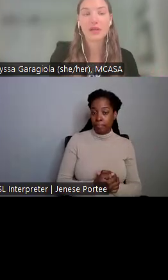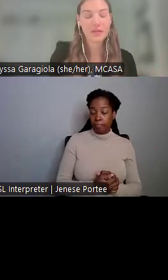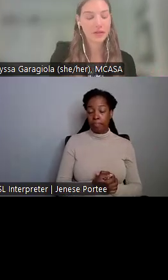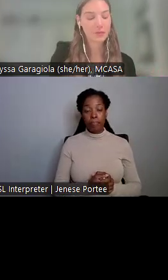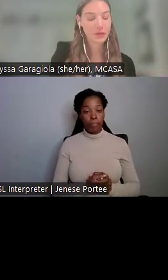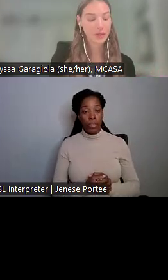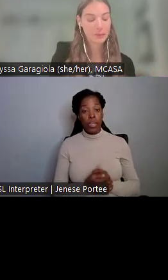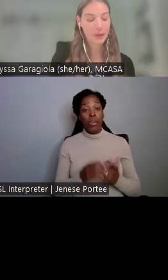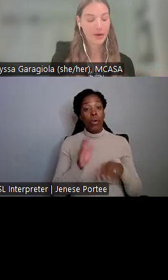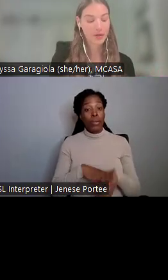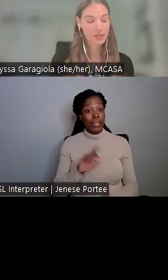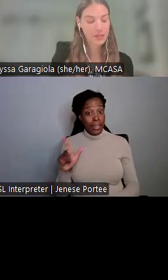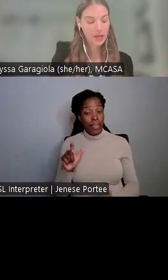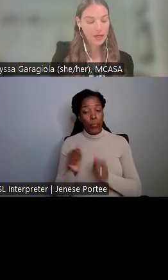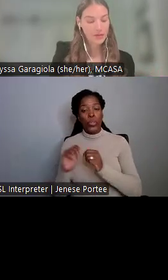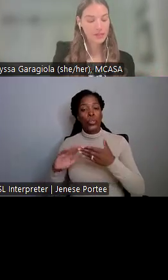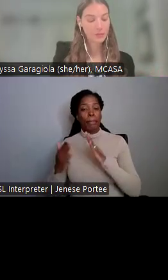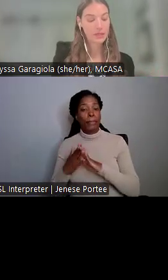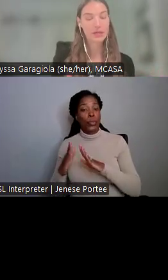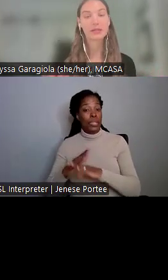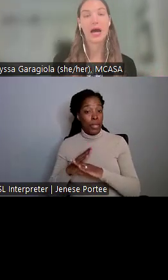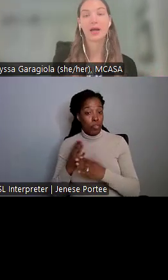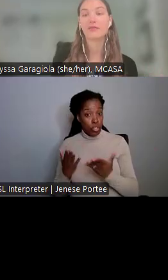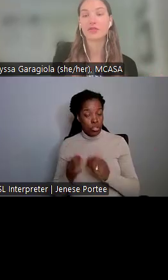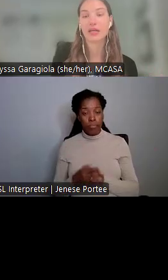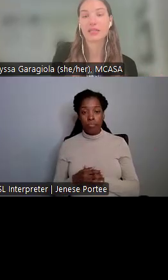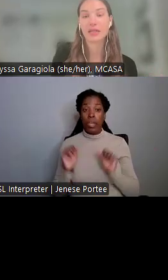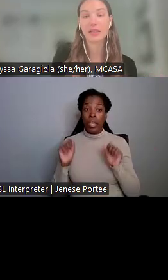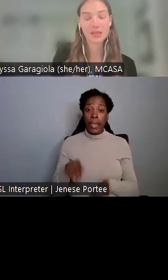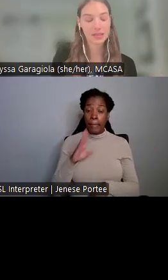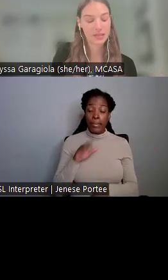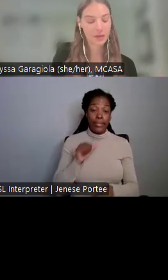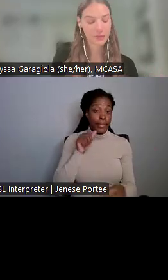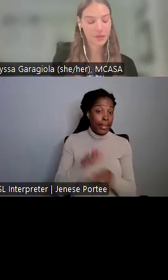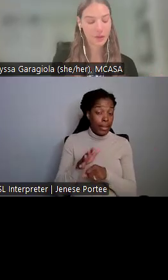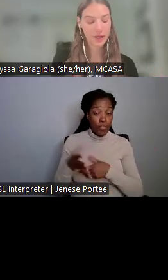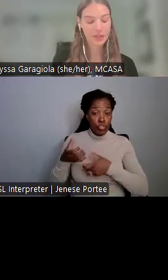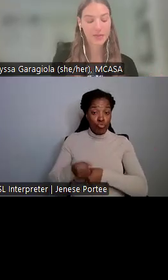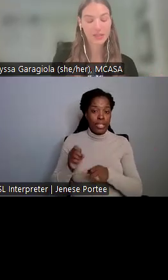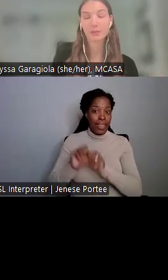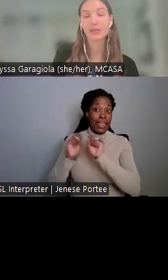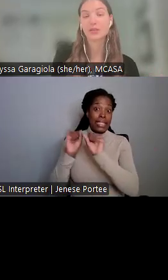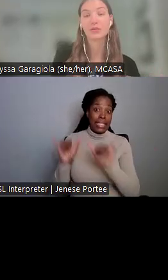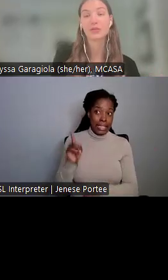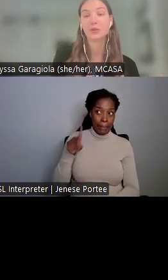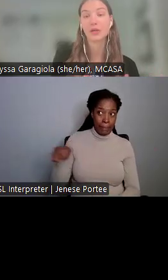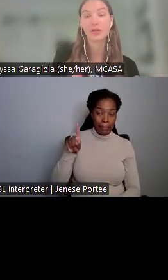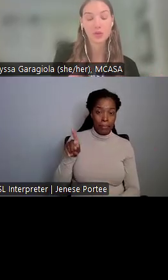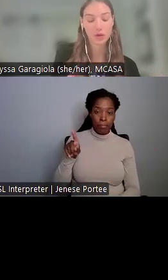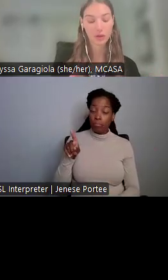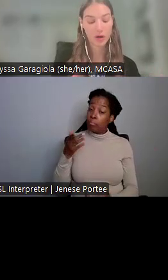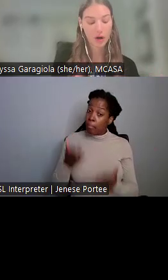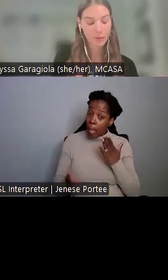left with the community barriers, this could be a lack of trust in systems. So again, this can be due